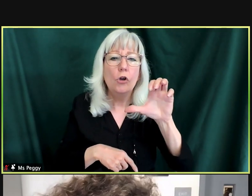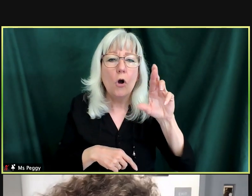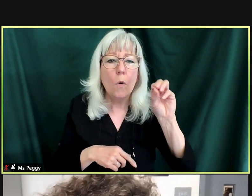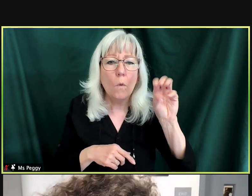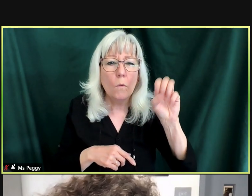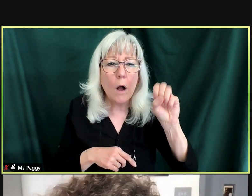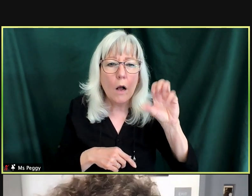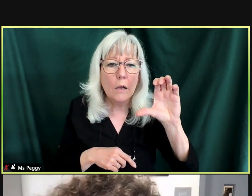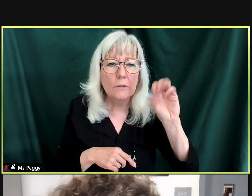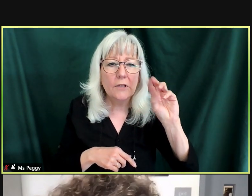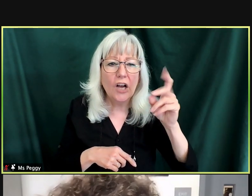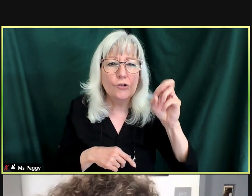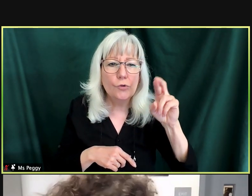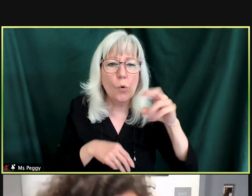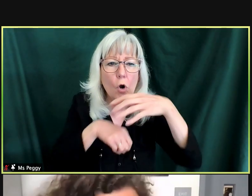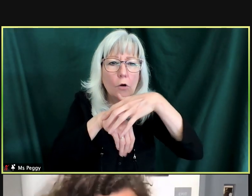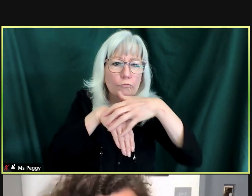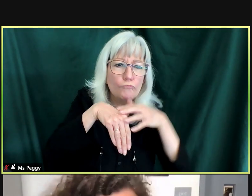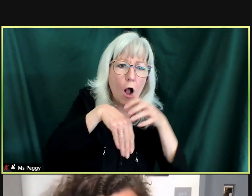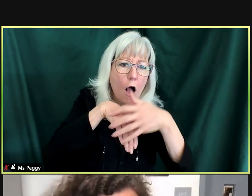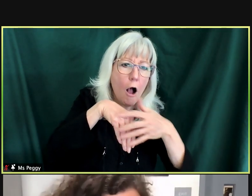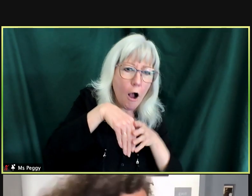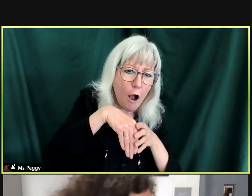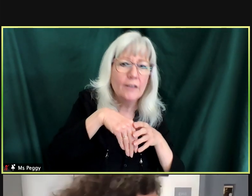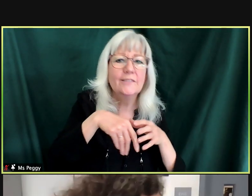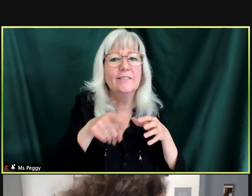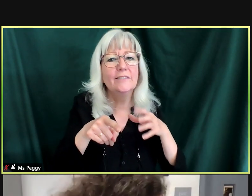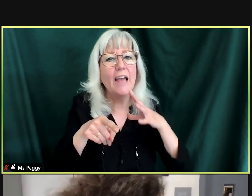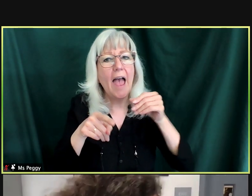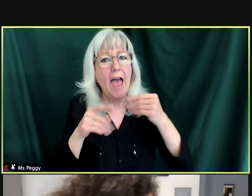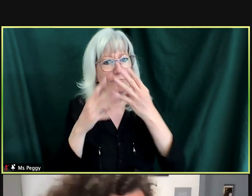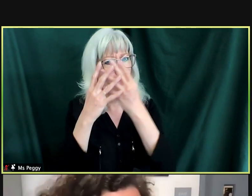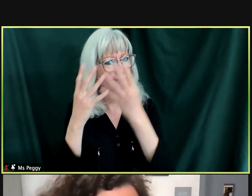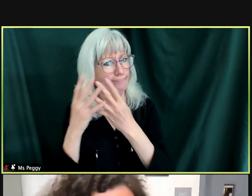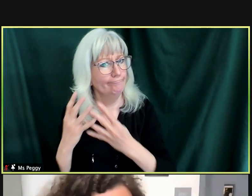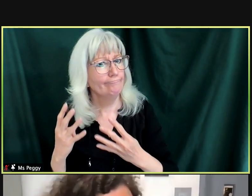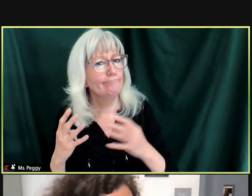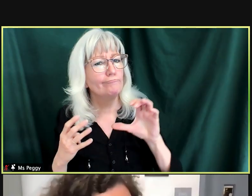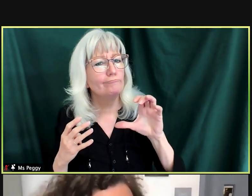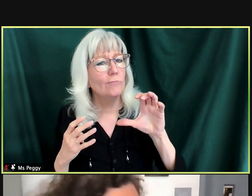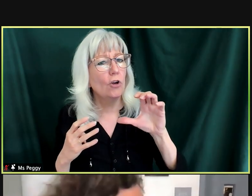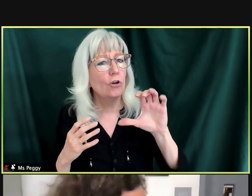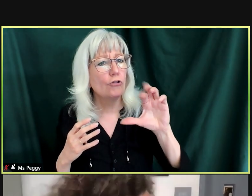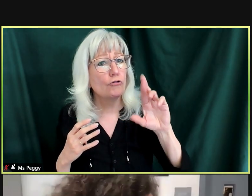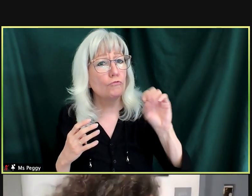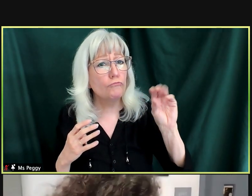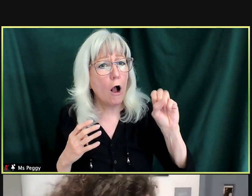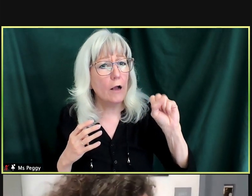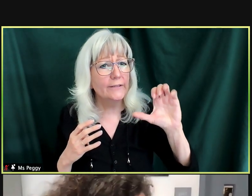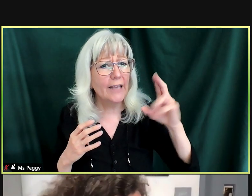up shadows with cross hatching. So he's learning how to draw, and he's making drawings.